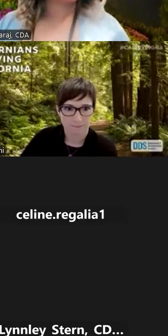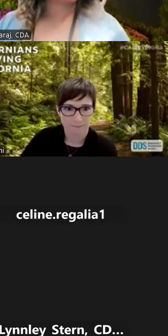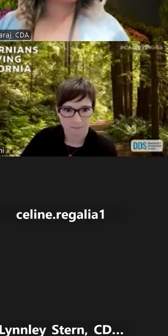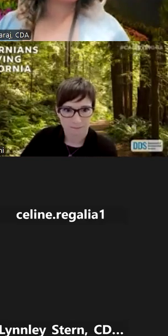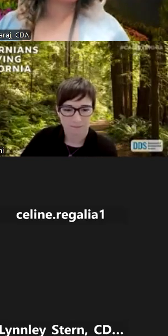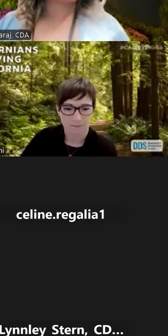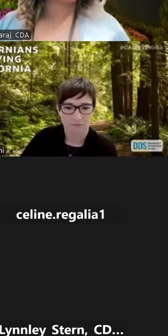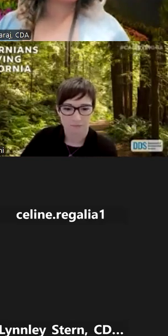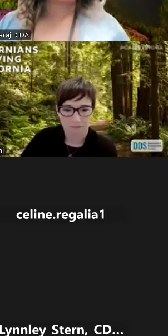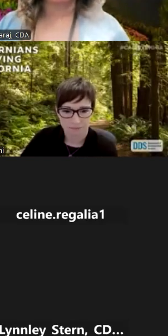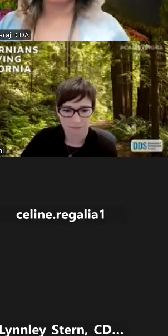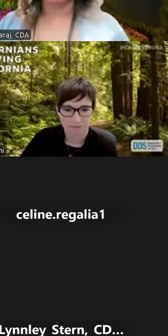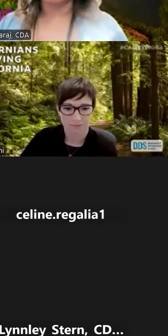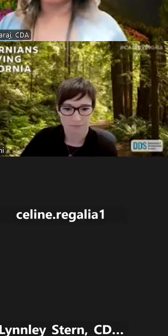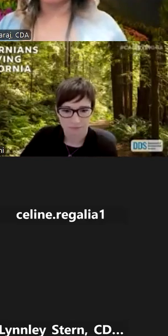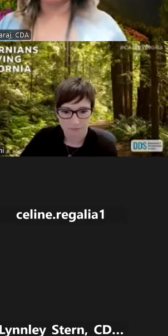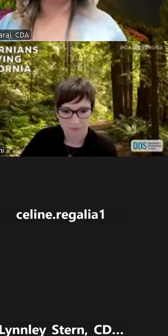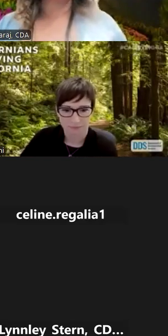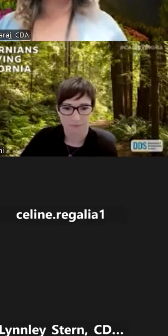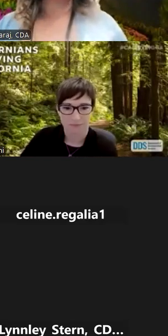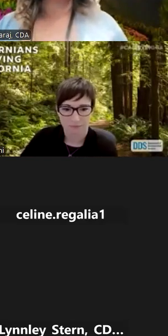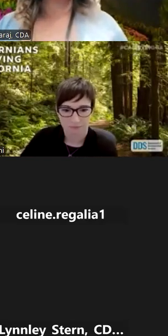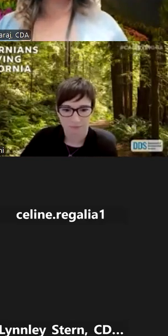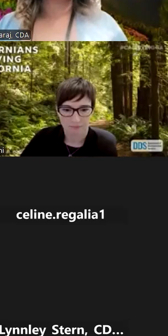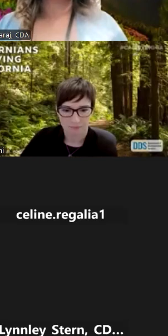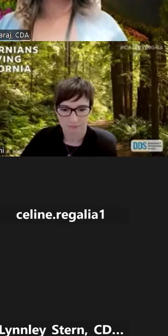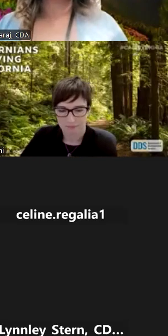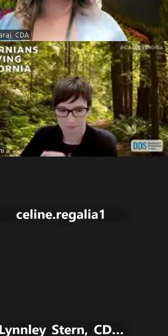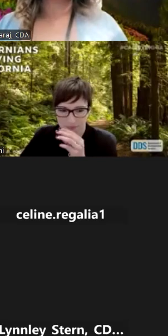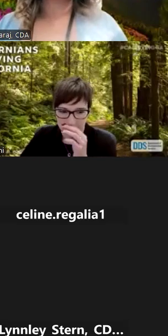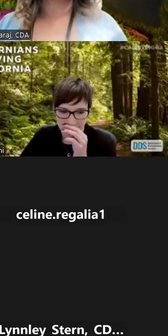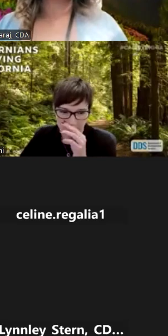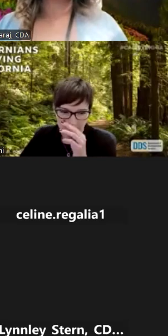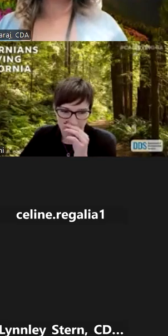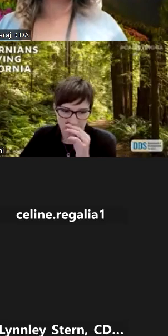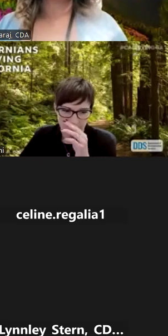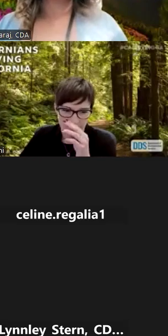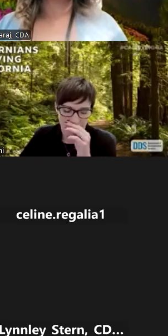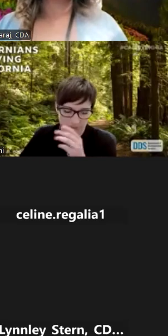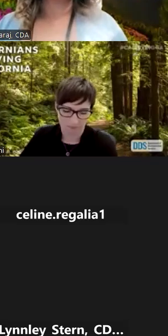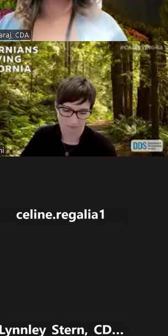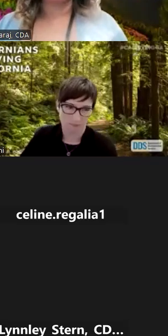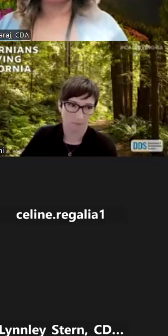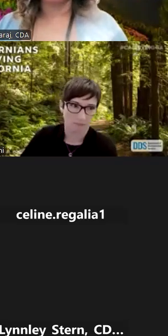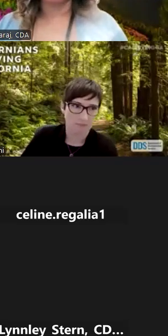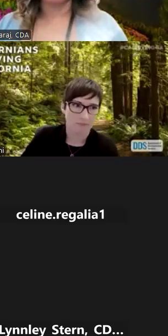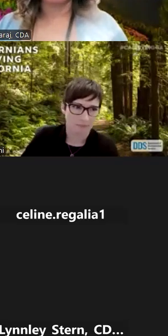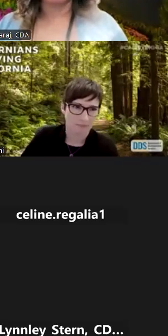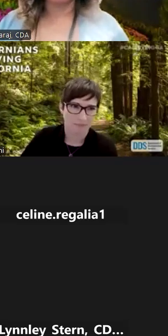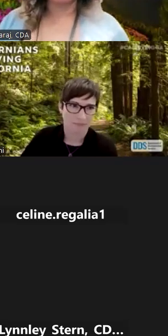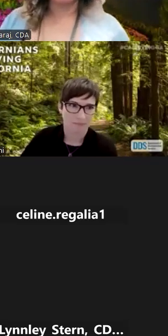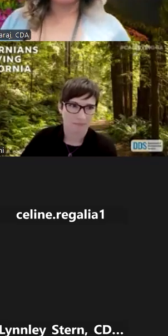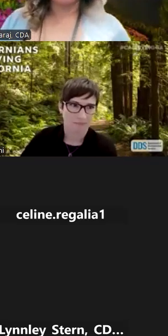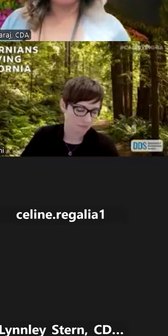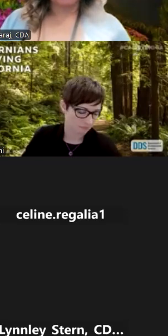No one asked me what my needs were until I called the Alzheimer's Association's